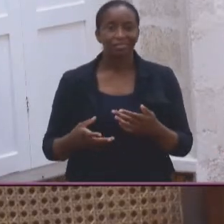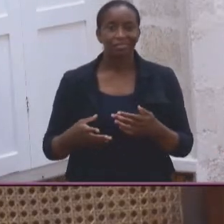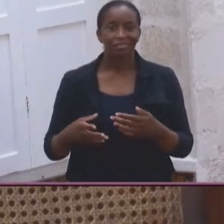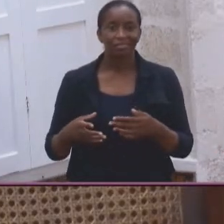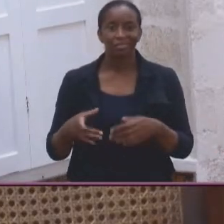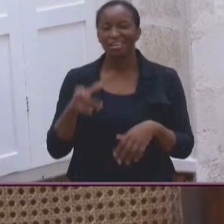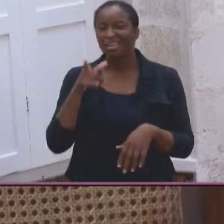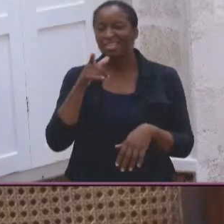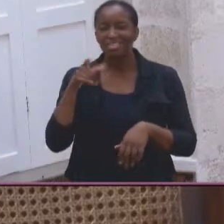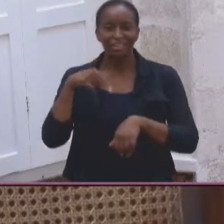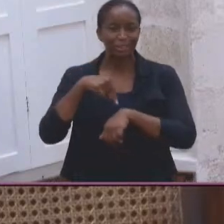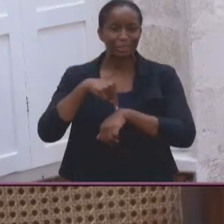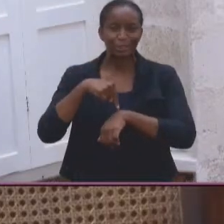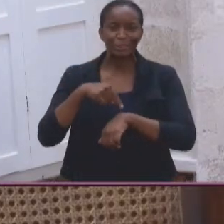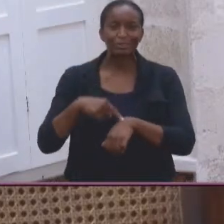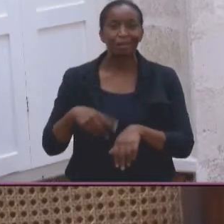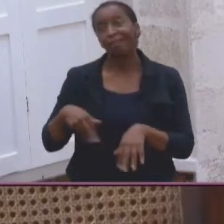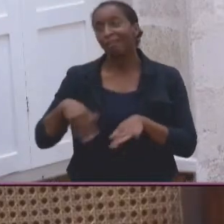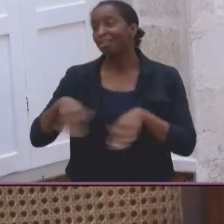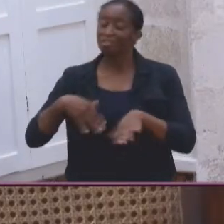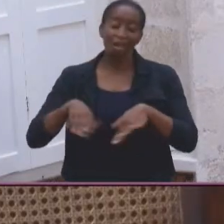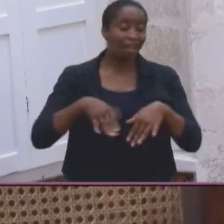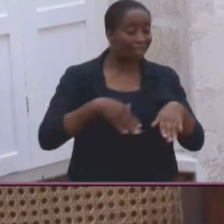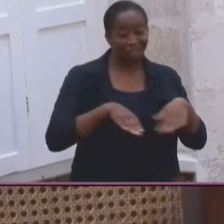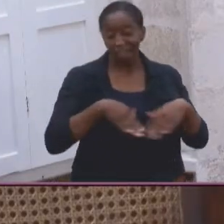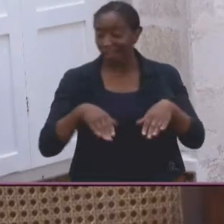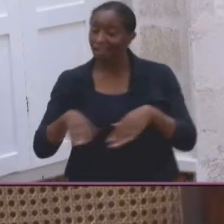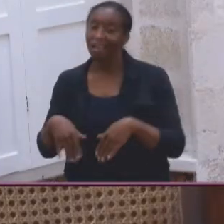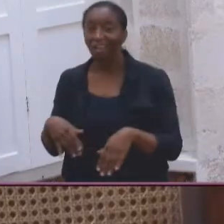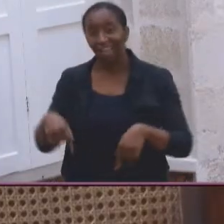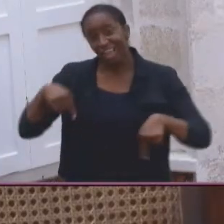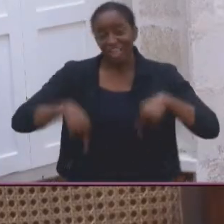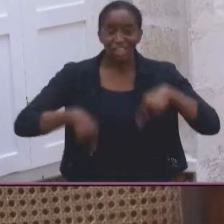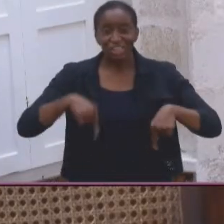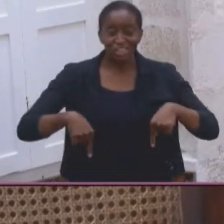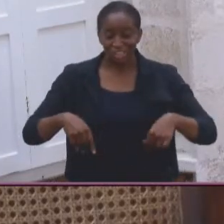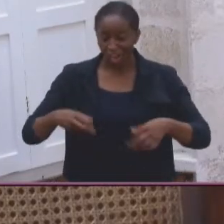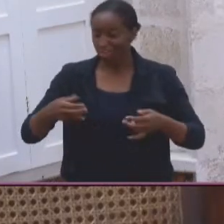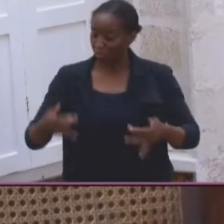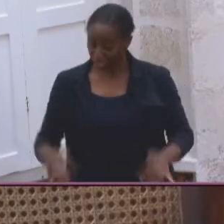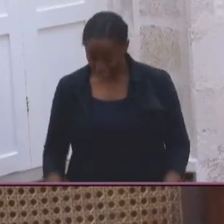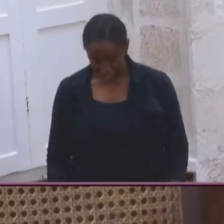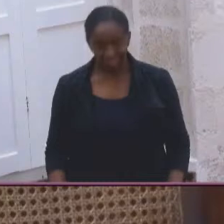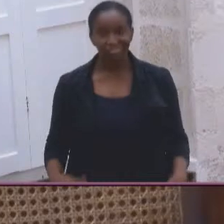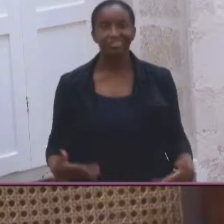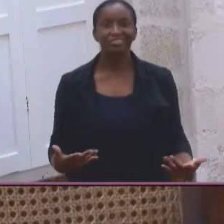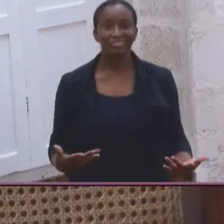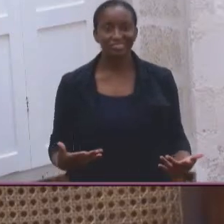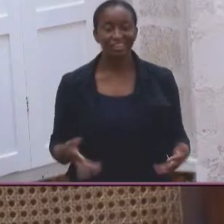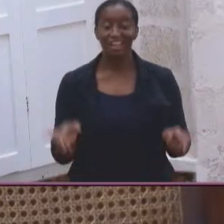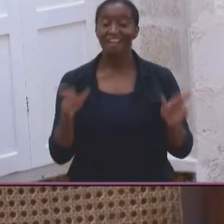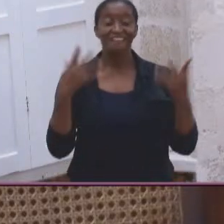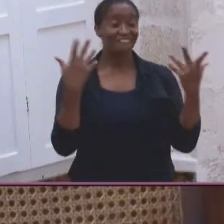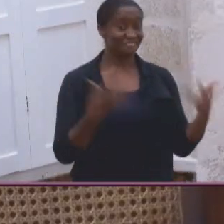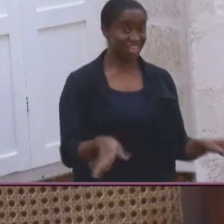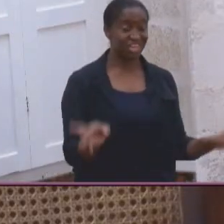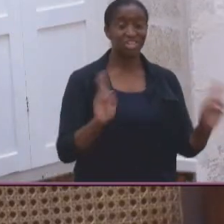ran around for 2 or 3 minutes, your socks were down by your ankles. But before you left that field and went back to the classroom, pull up your socks.